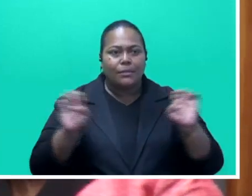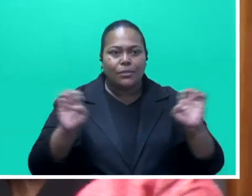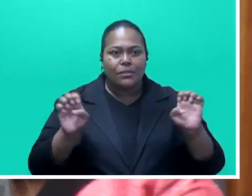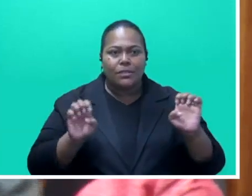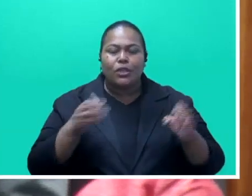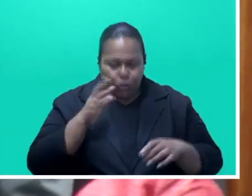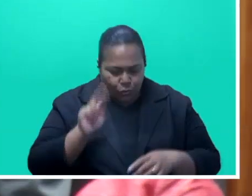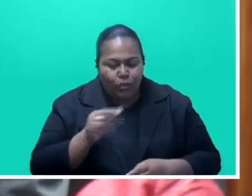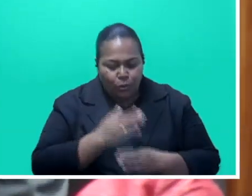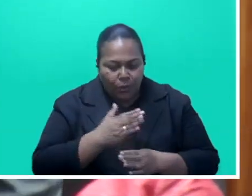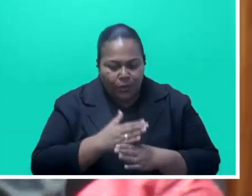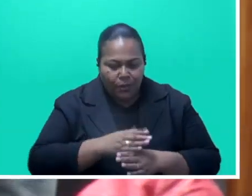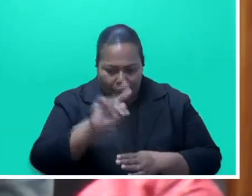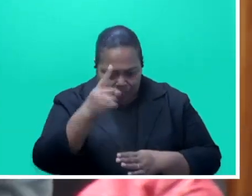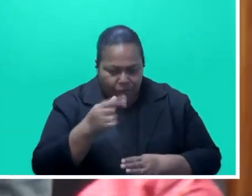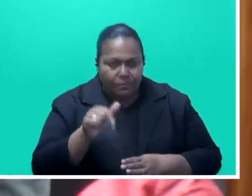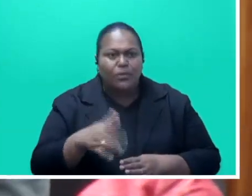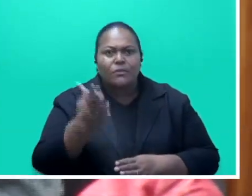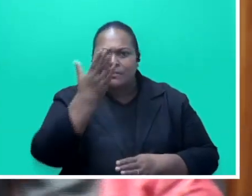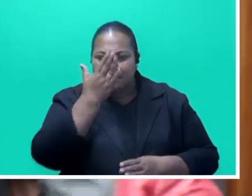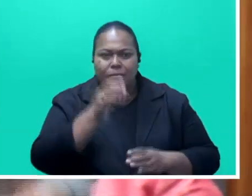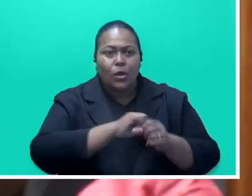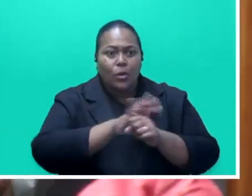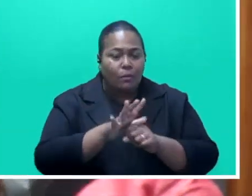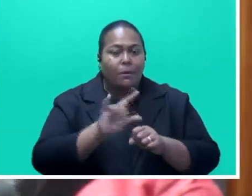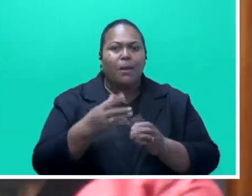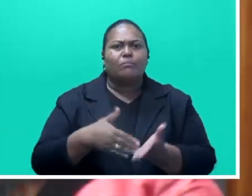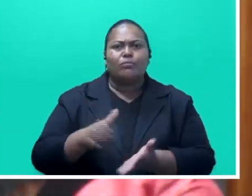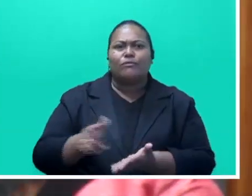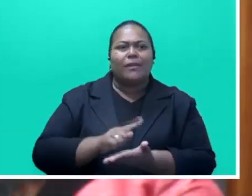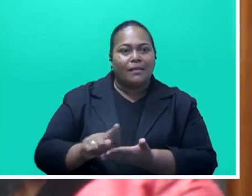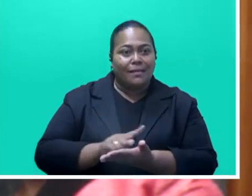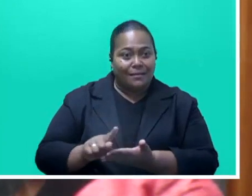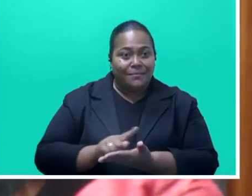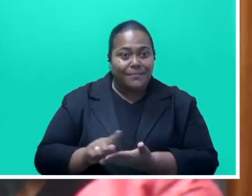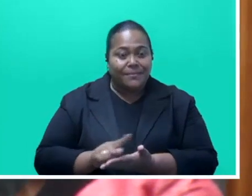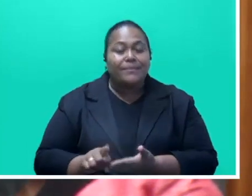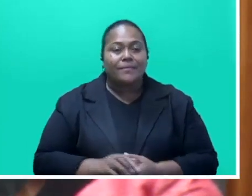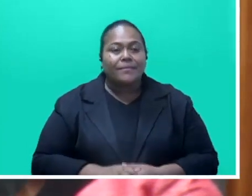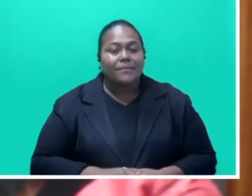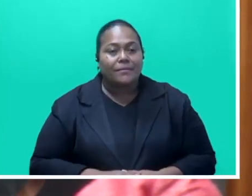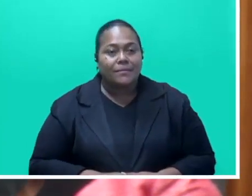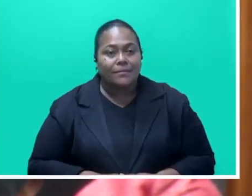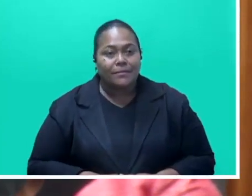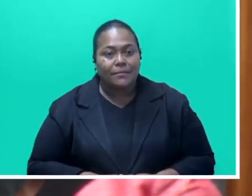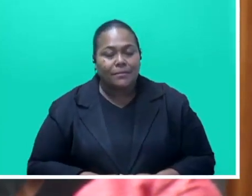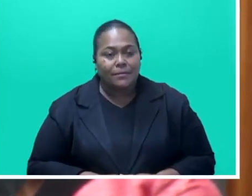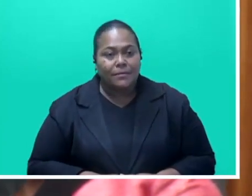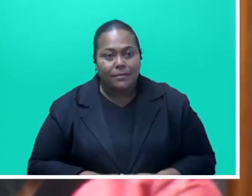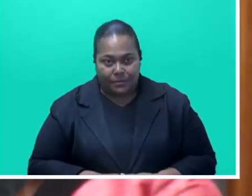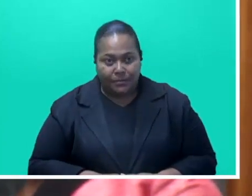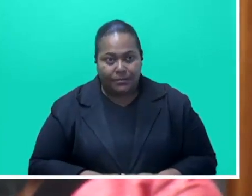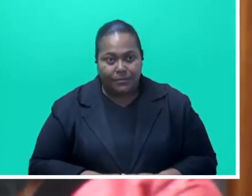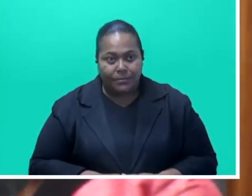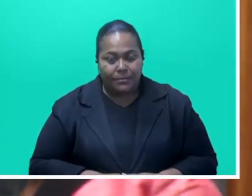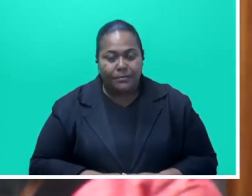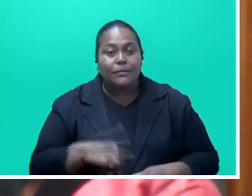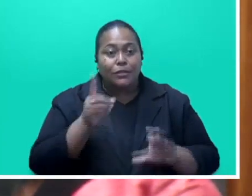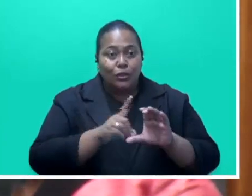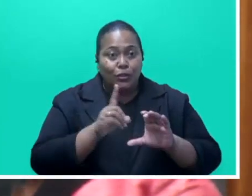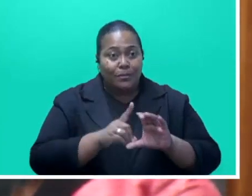and endorsement maybe to come in later. But we try to say that the cabinet paper is being prepared to